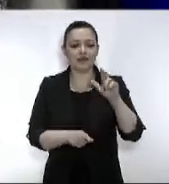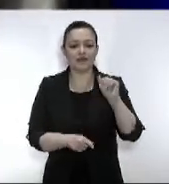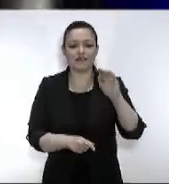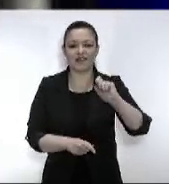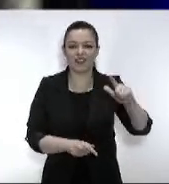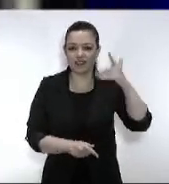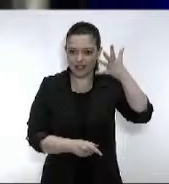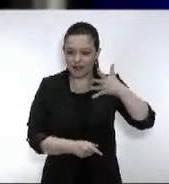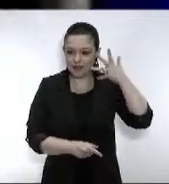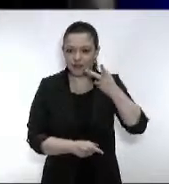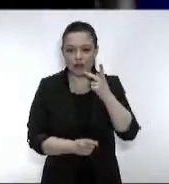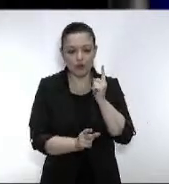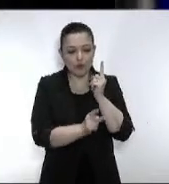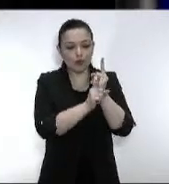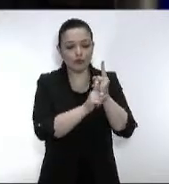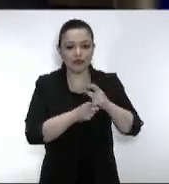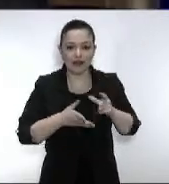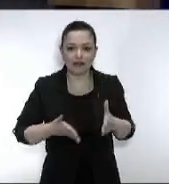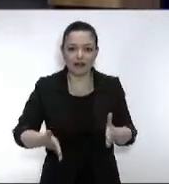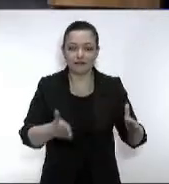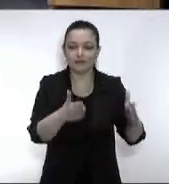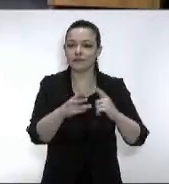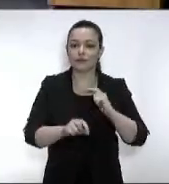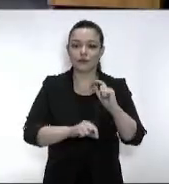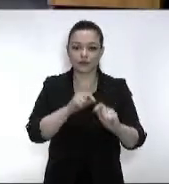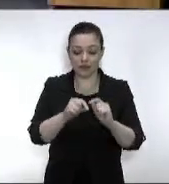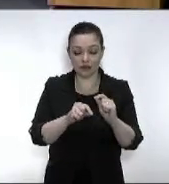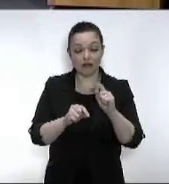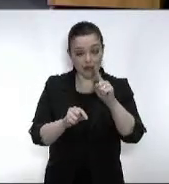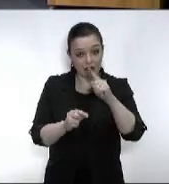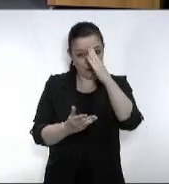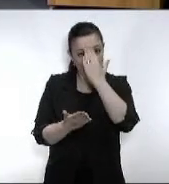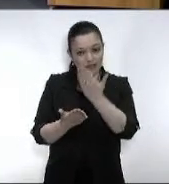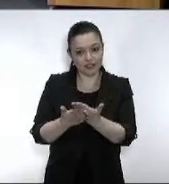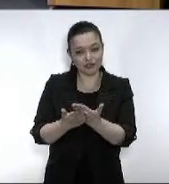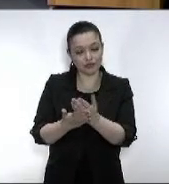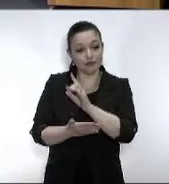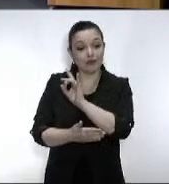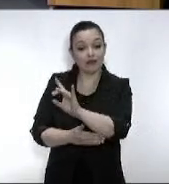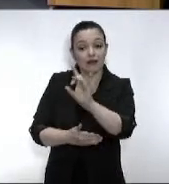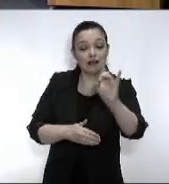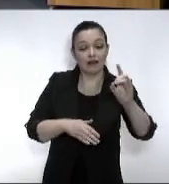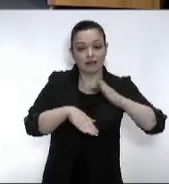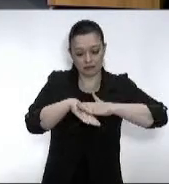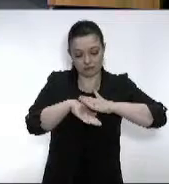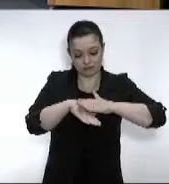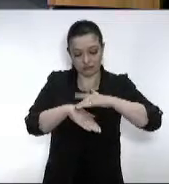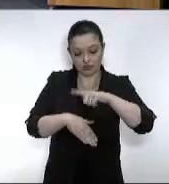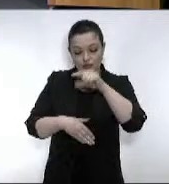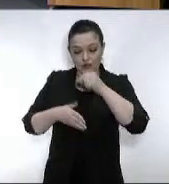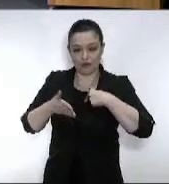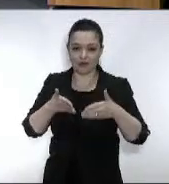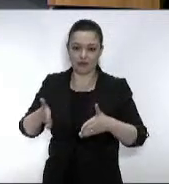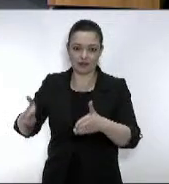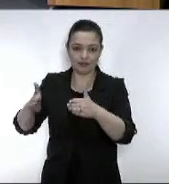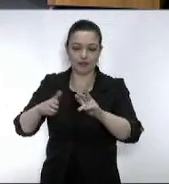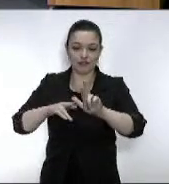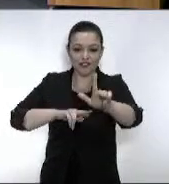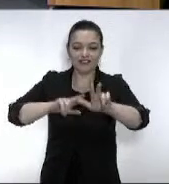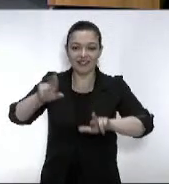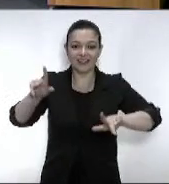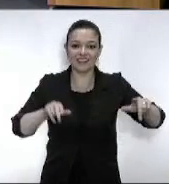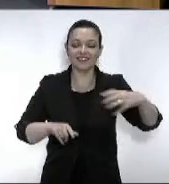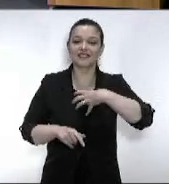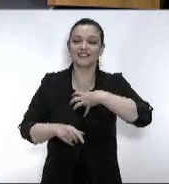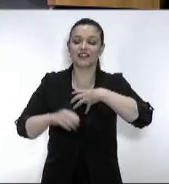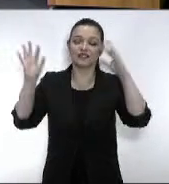in his speech, he talked about finding the way, and exactly that, what I believe in. Each one finds a different way.